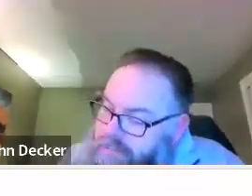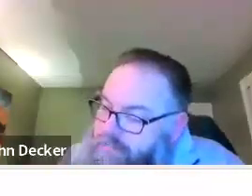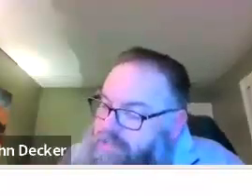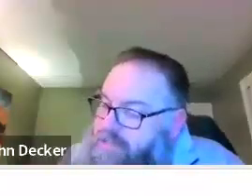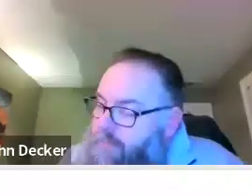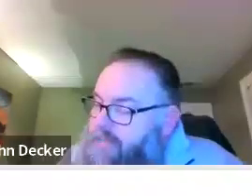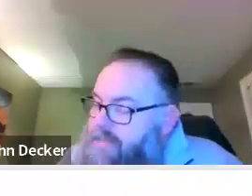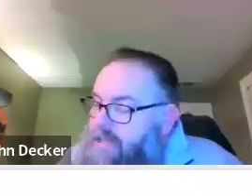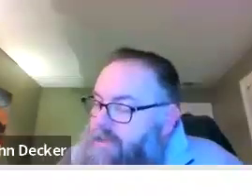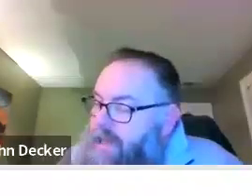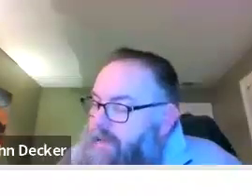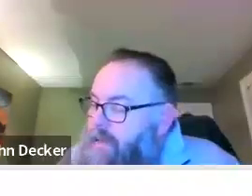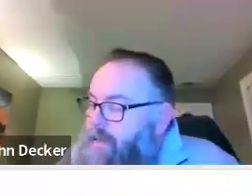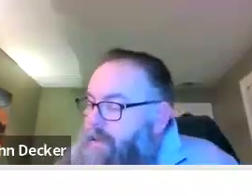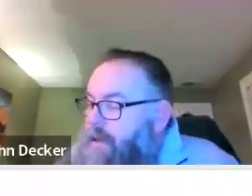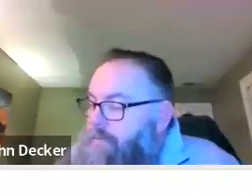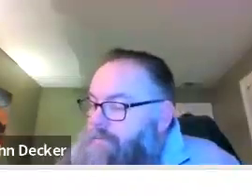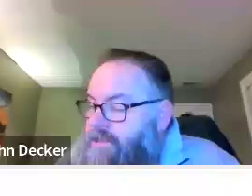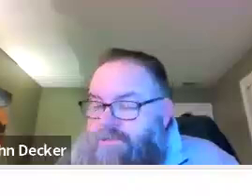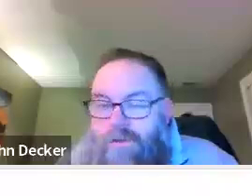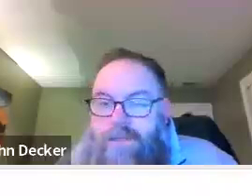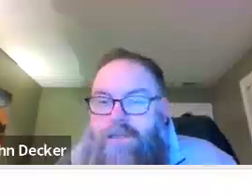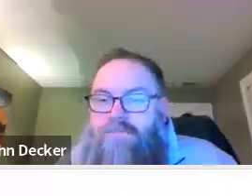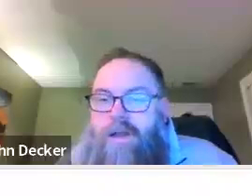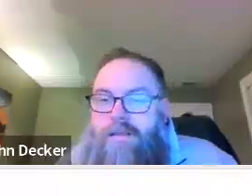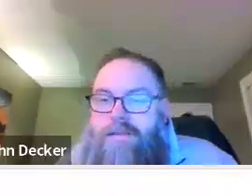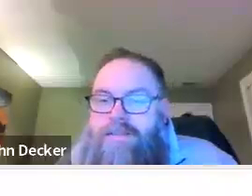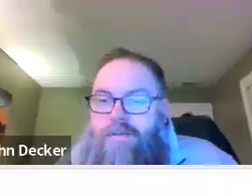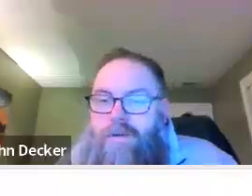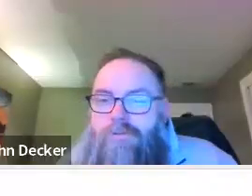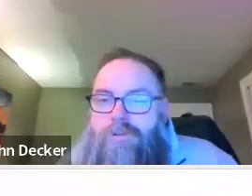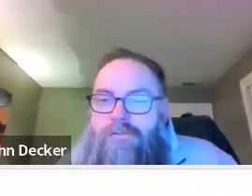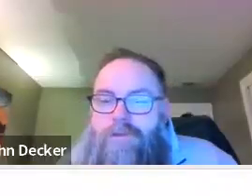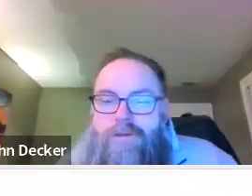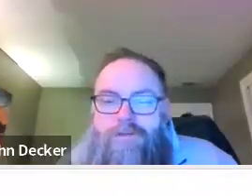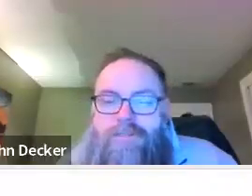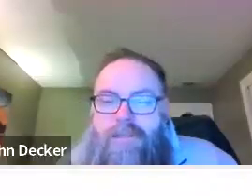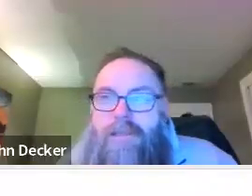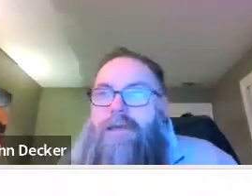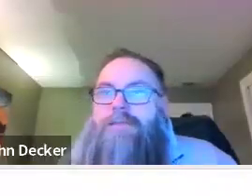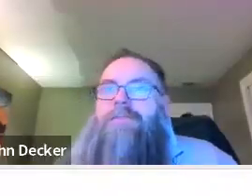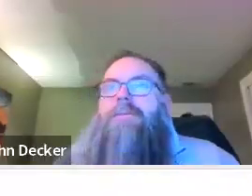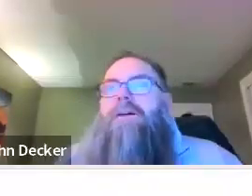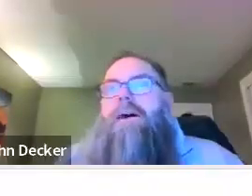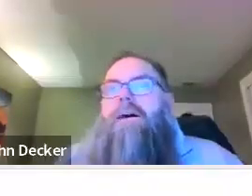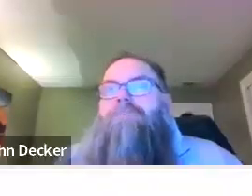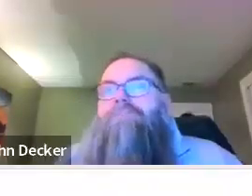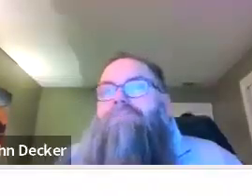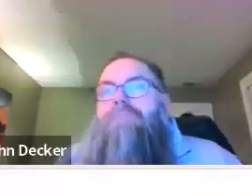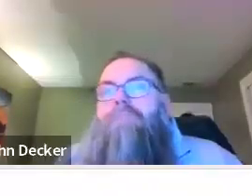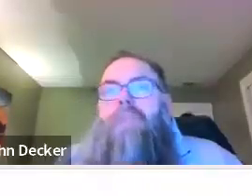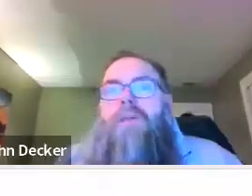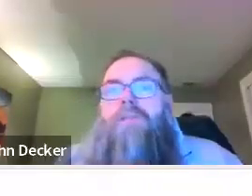a few exemptions for me to take a look at here shortly as well. And so I will be doing those. And